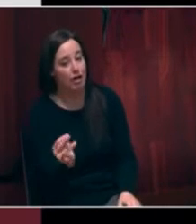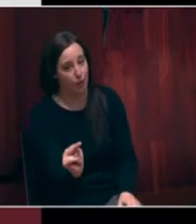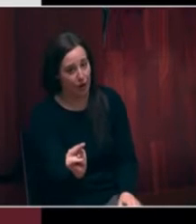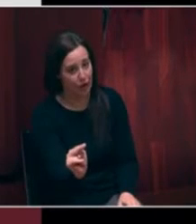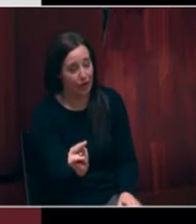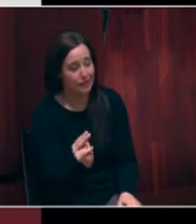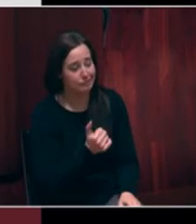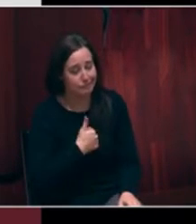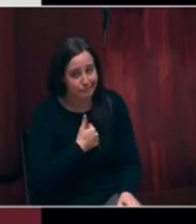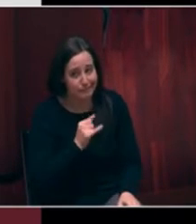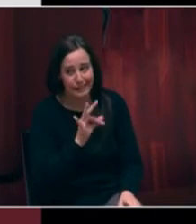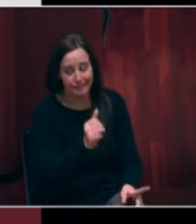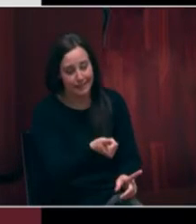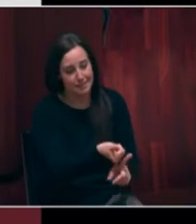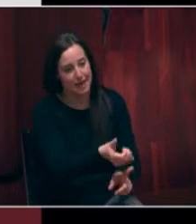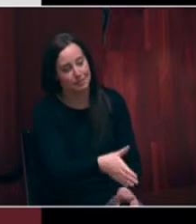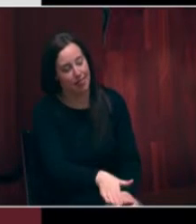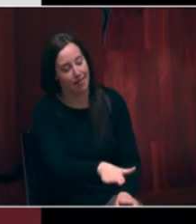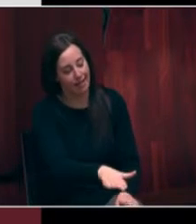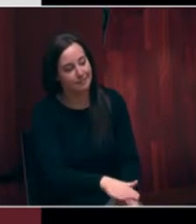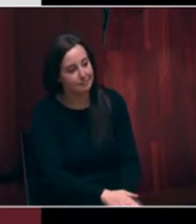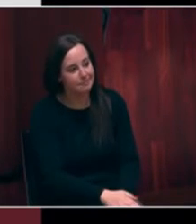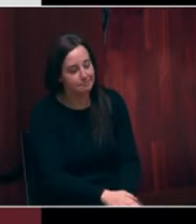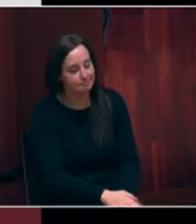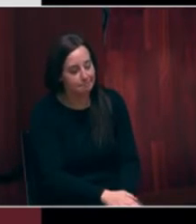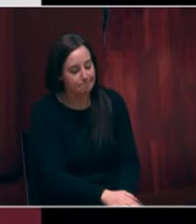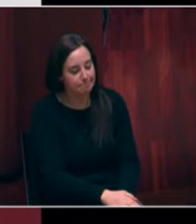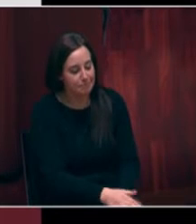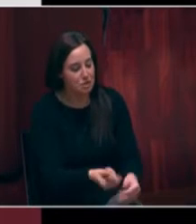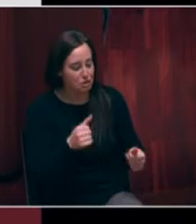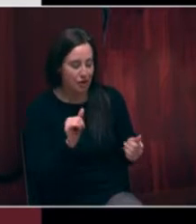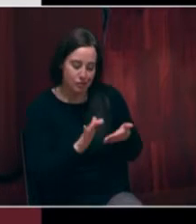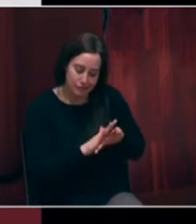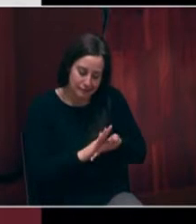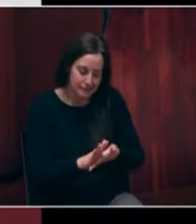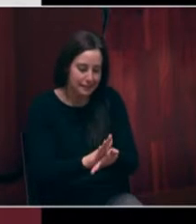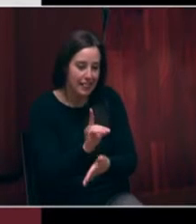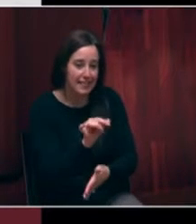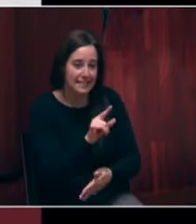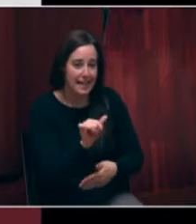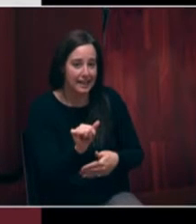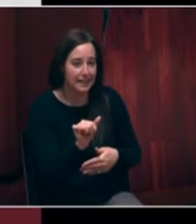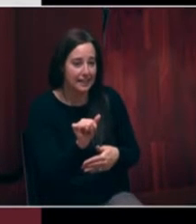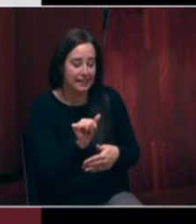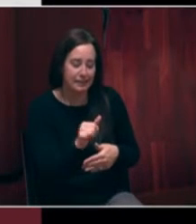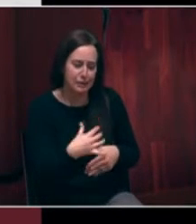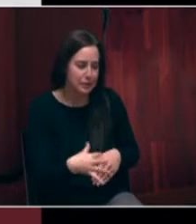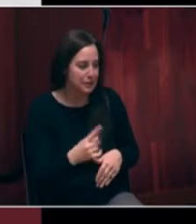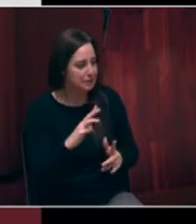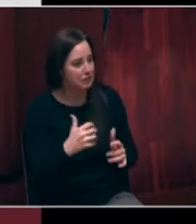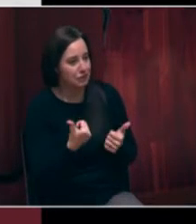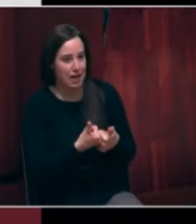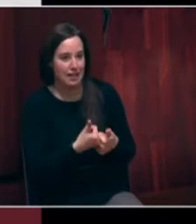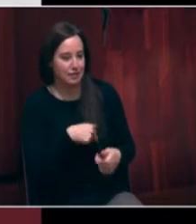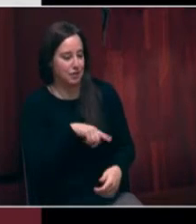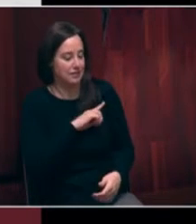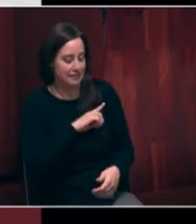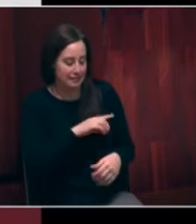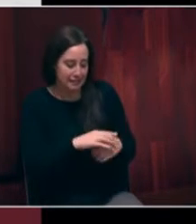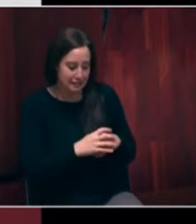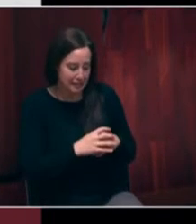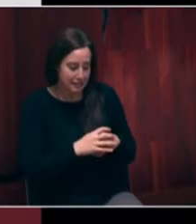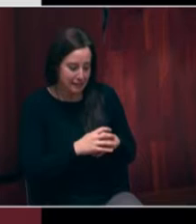impacted by that for the delay. But really trying to get this data cleaned up has been really a challenge for us. Put it in context, we had